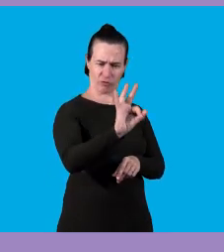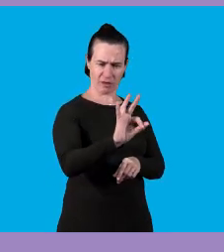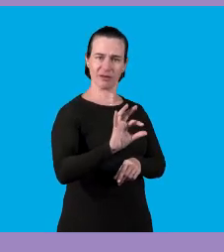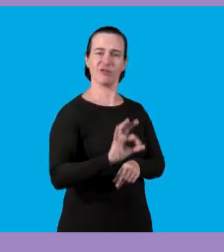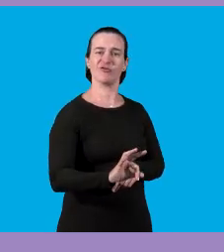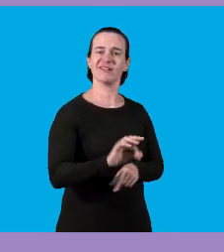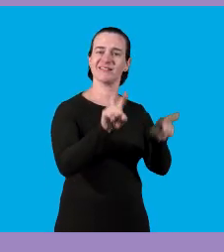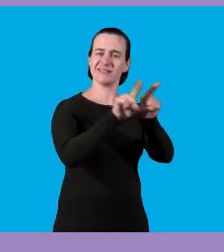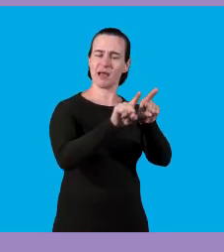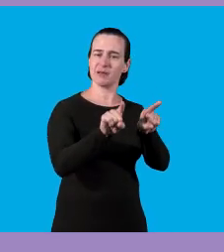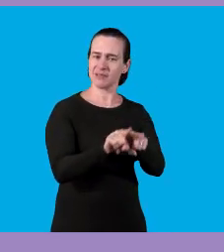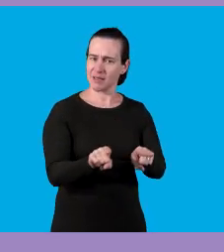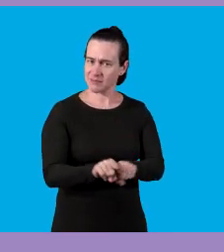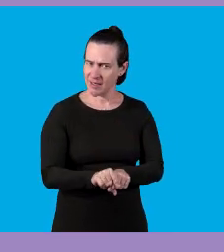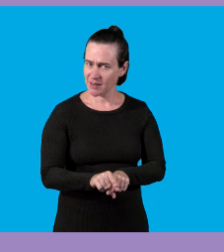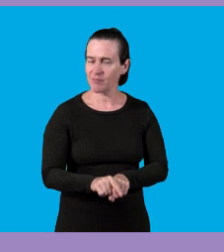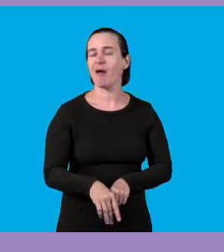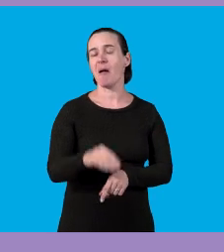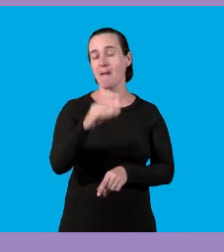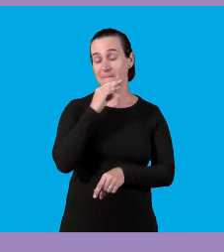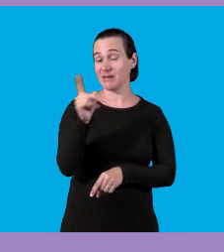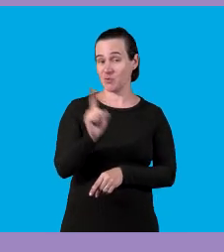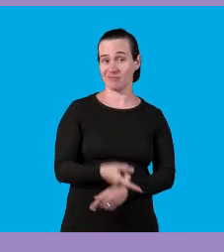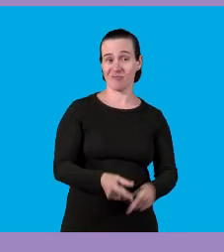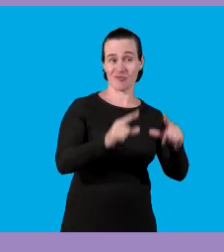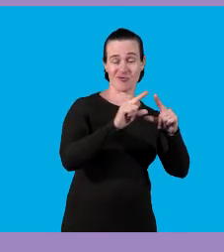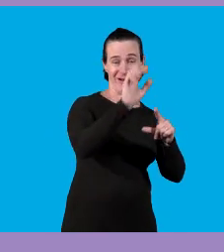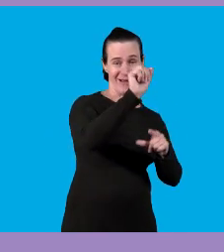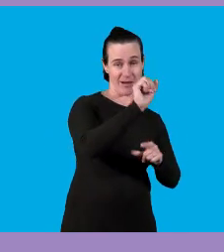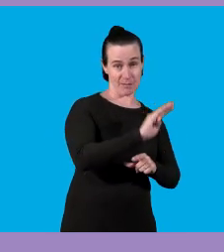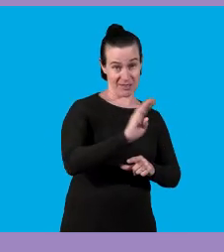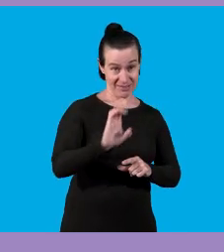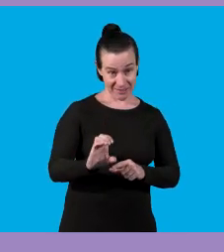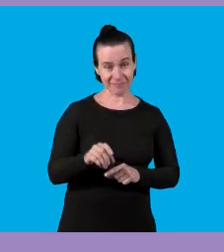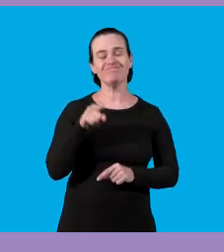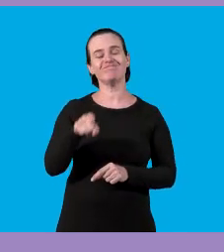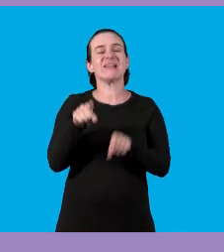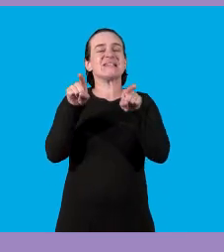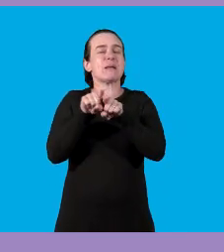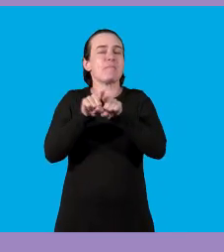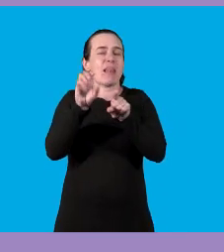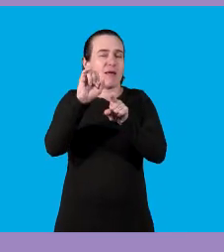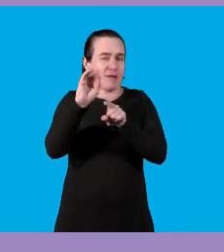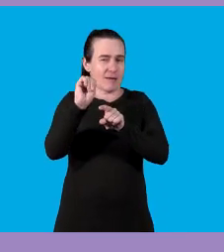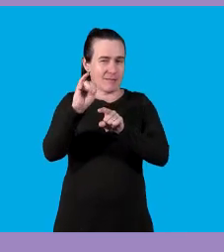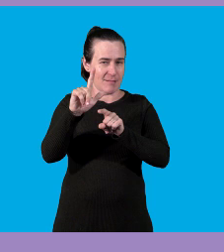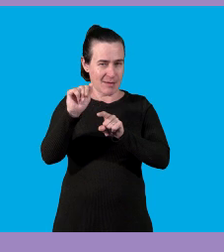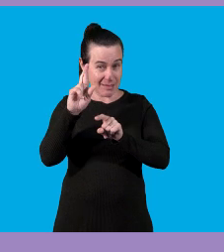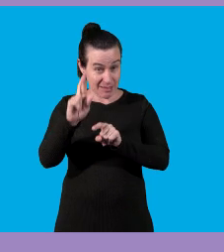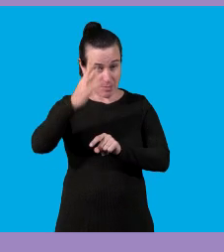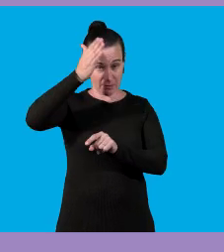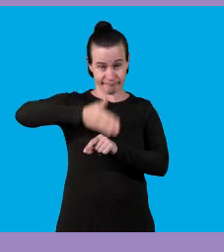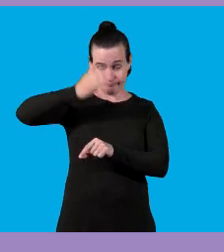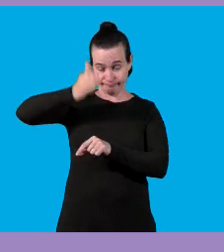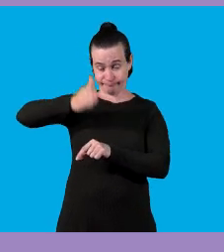answer there, therefore I can safely say triangle ABC is similar to triangle